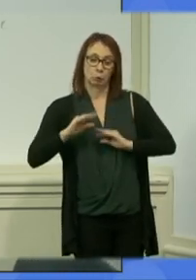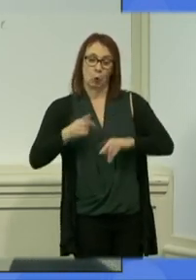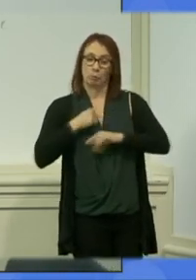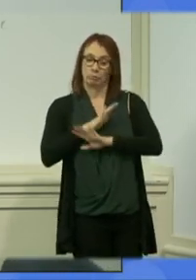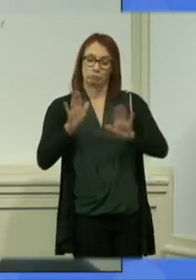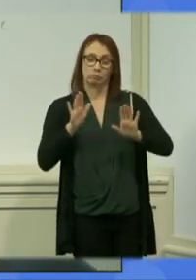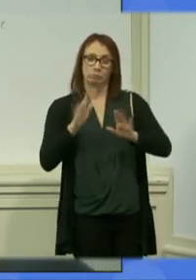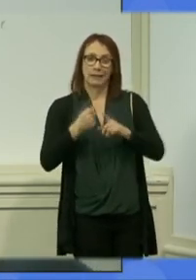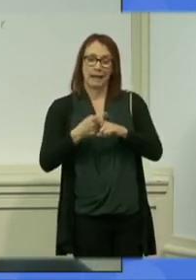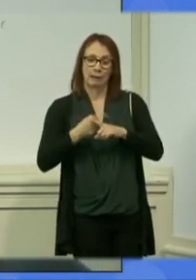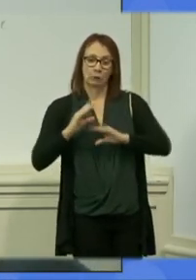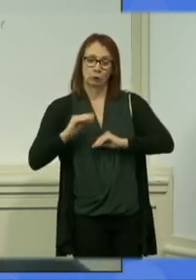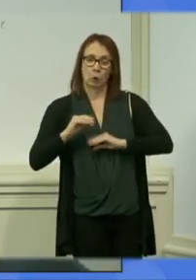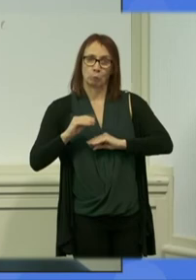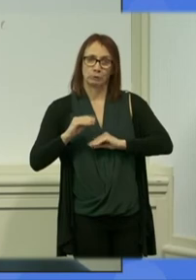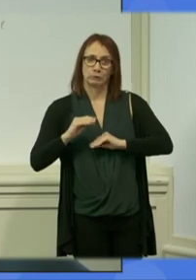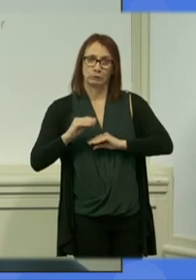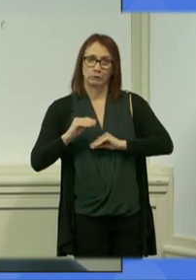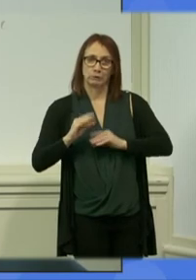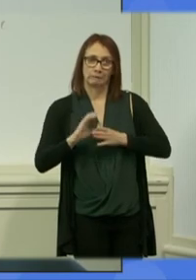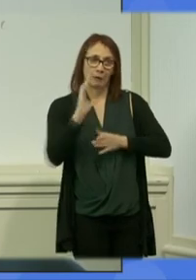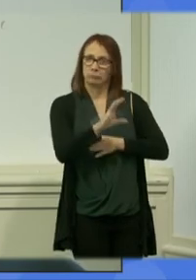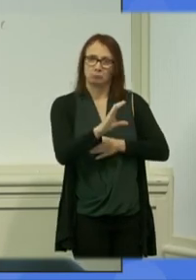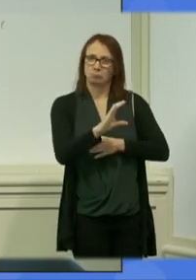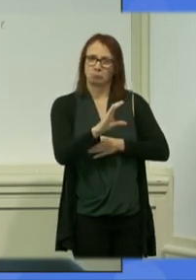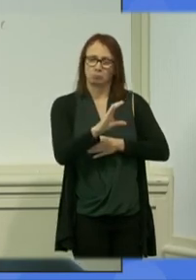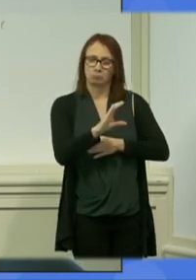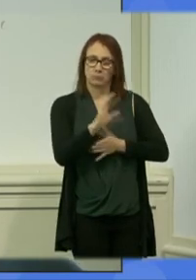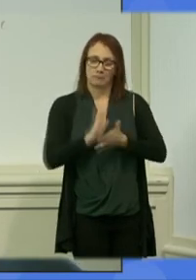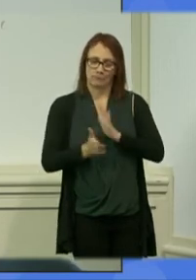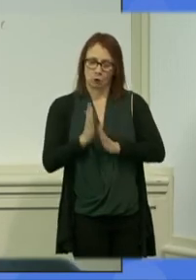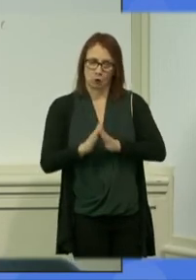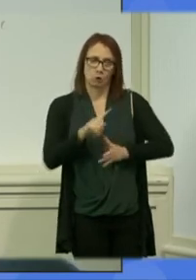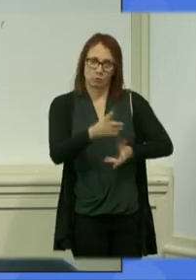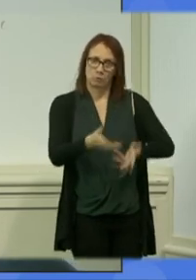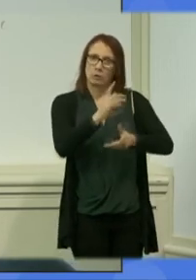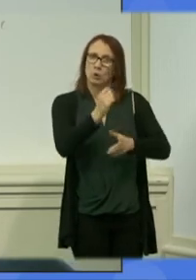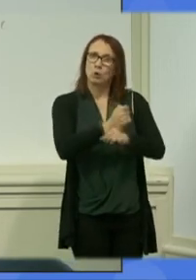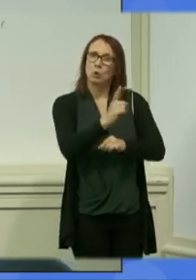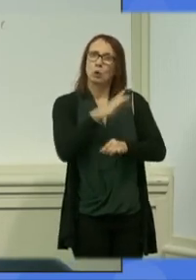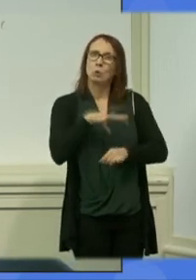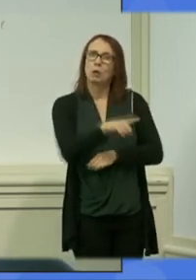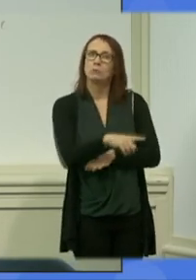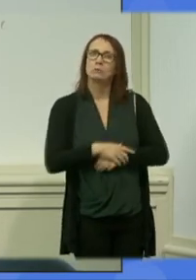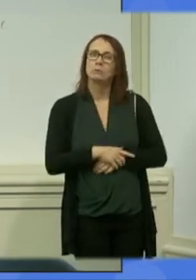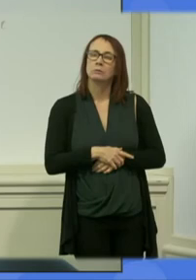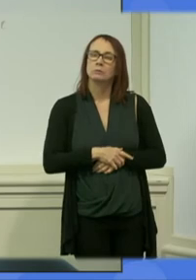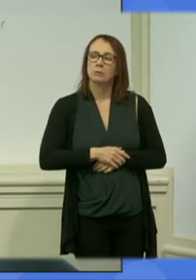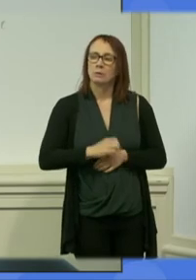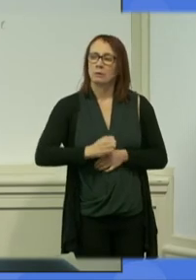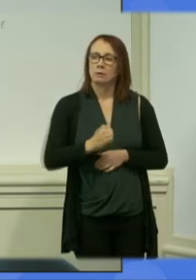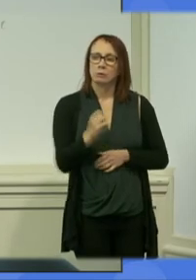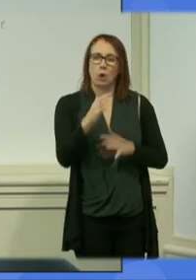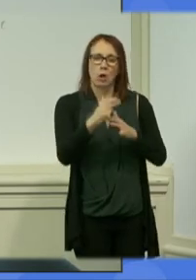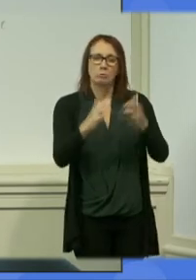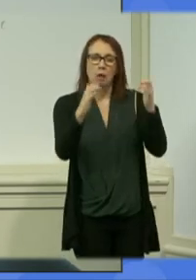equivalent in England, in Scotland. We're going to switch it off in Scotland. You can do what you like. Scottish Parliament, you can